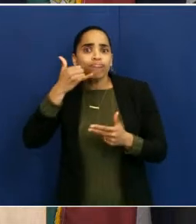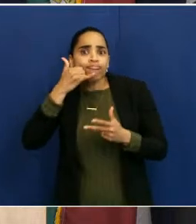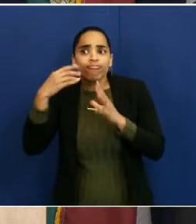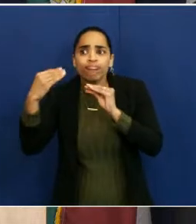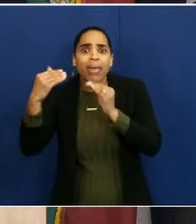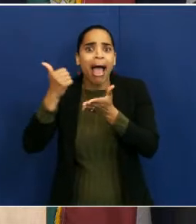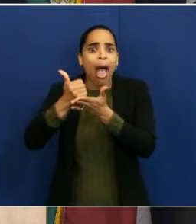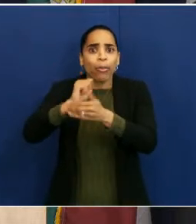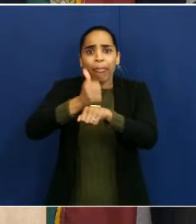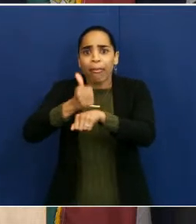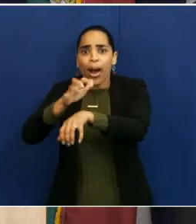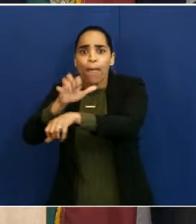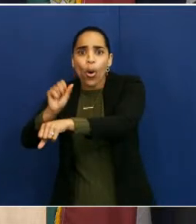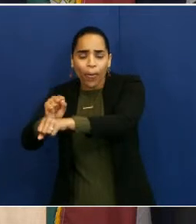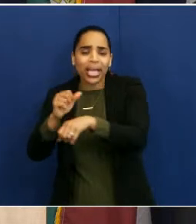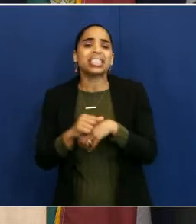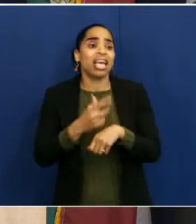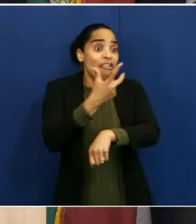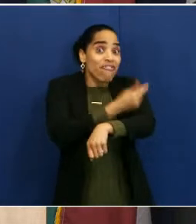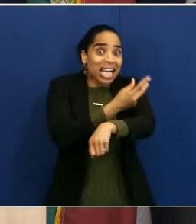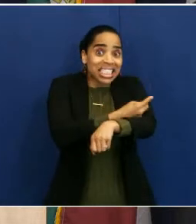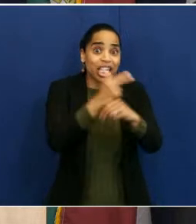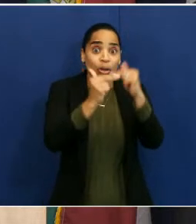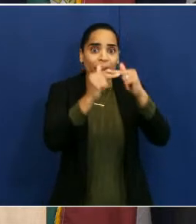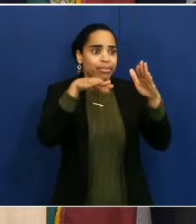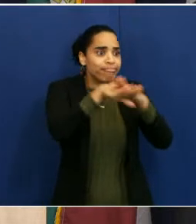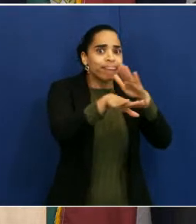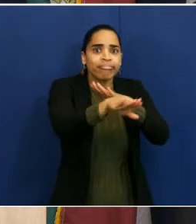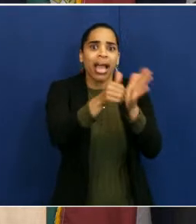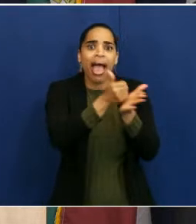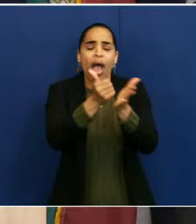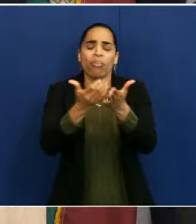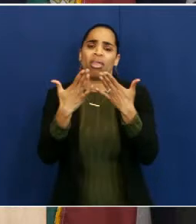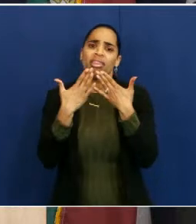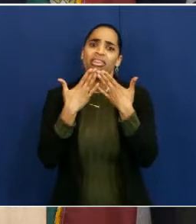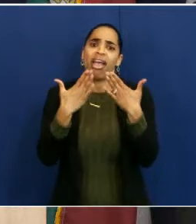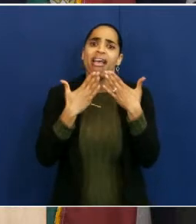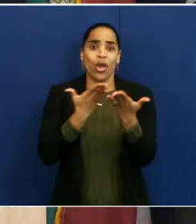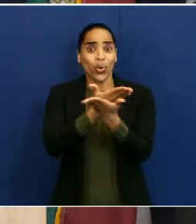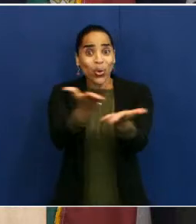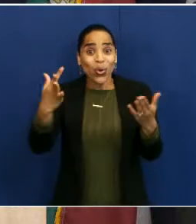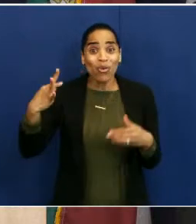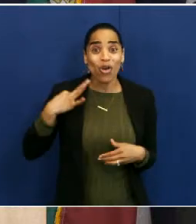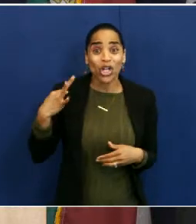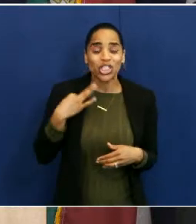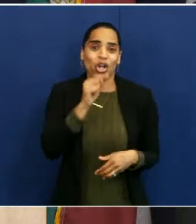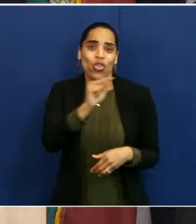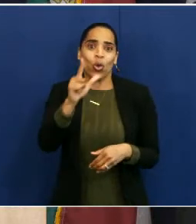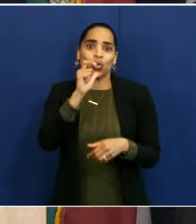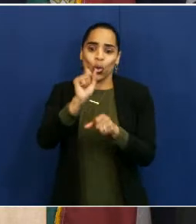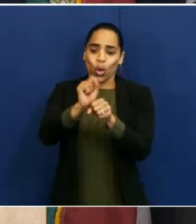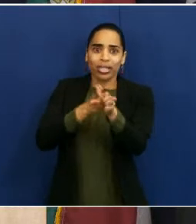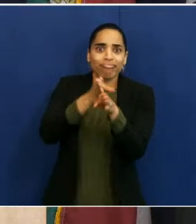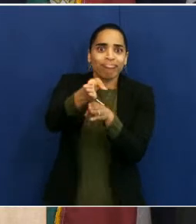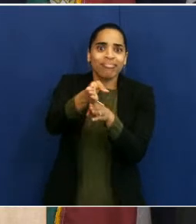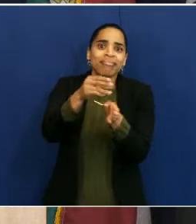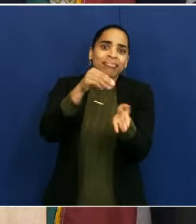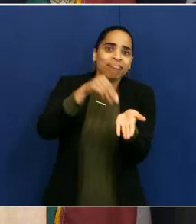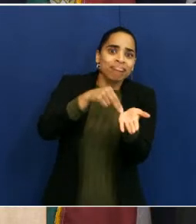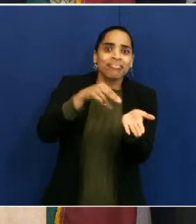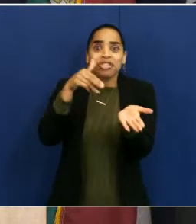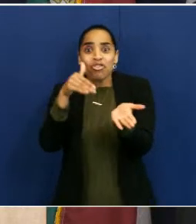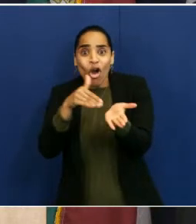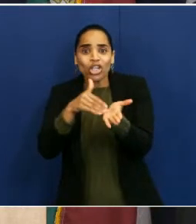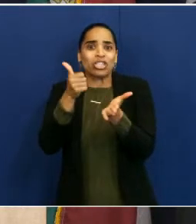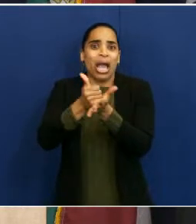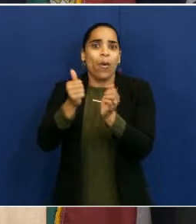are incredibly grateful for all of the volunteers countywide, but in particular for our Medical Reserve Corps that has really stepped up in a